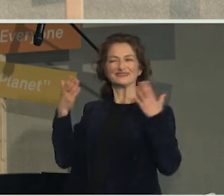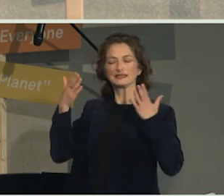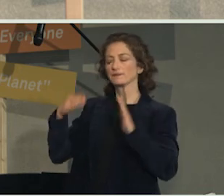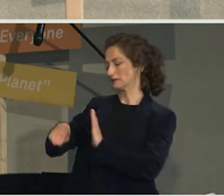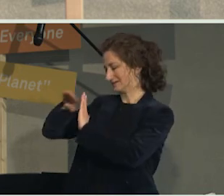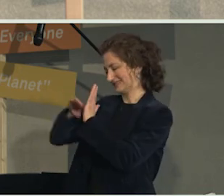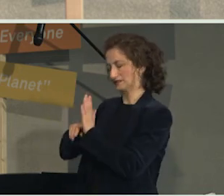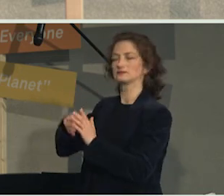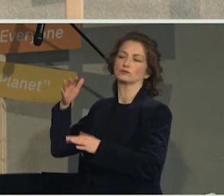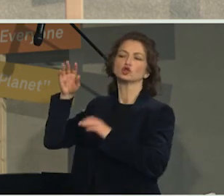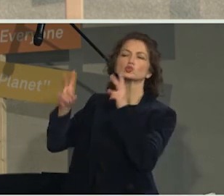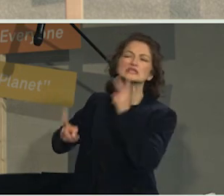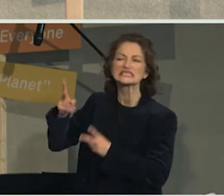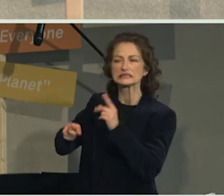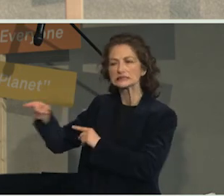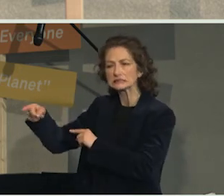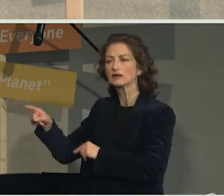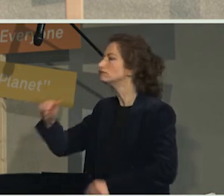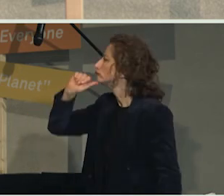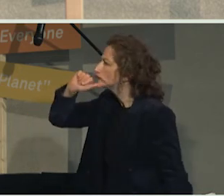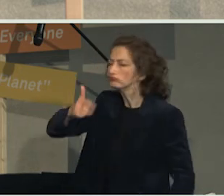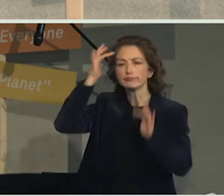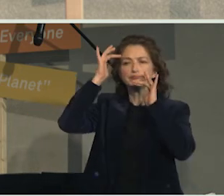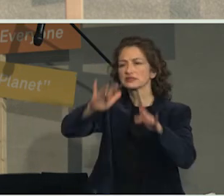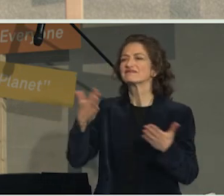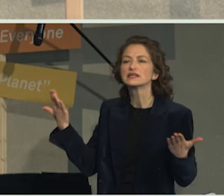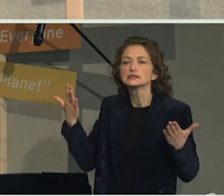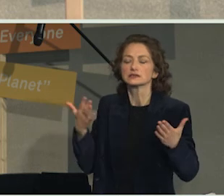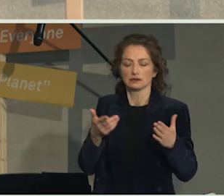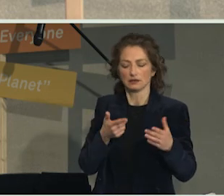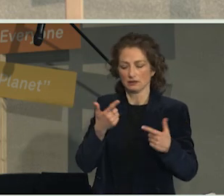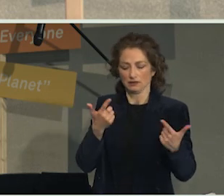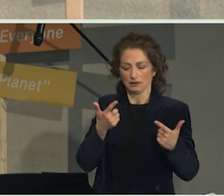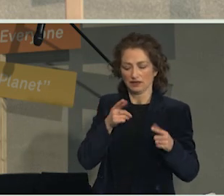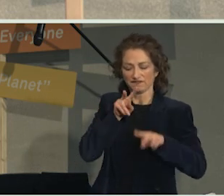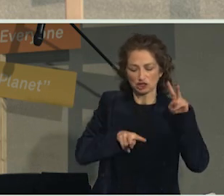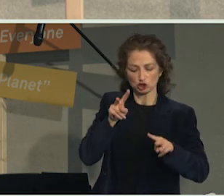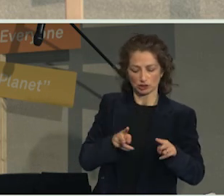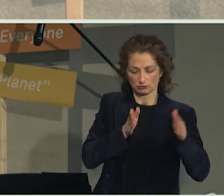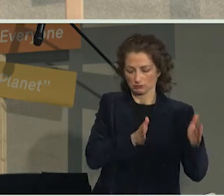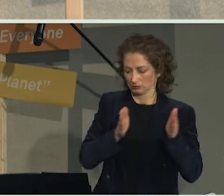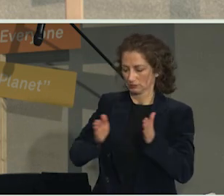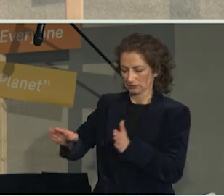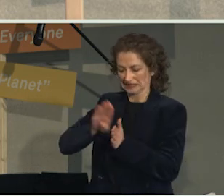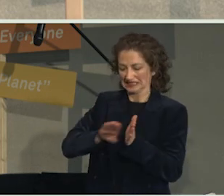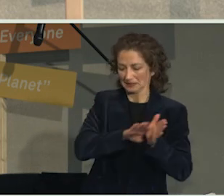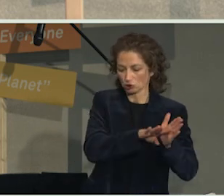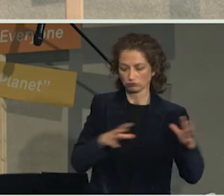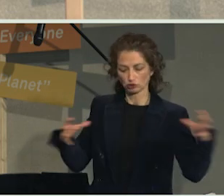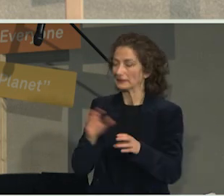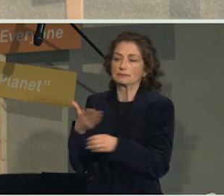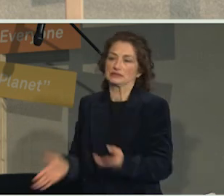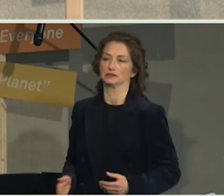word picture to make clear what the law apparently couldn't see. Now, it has since come to be identified